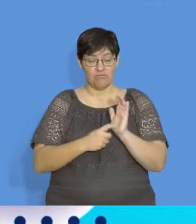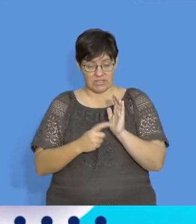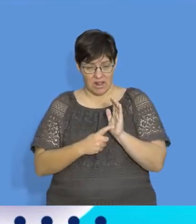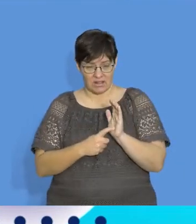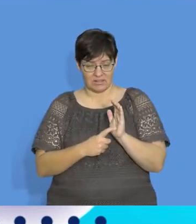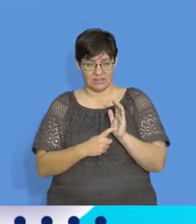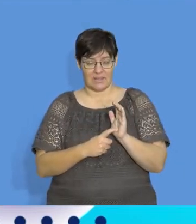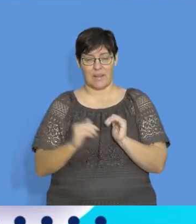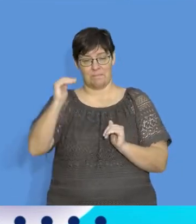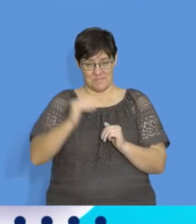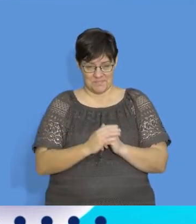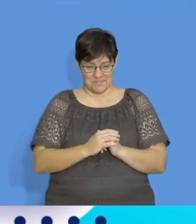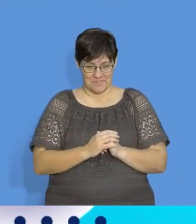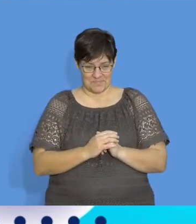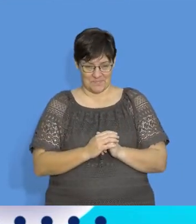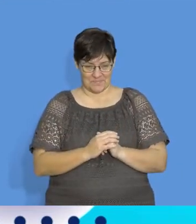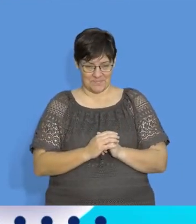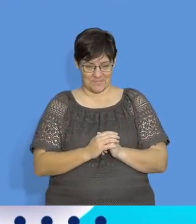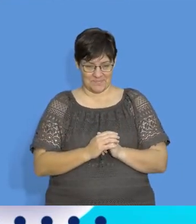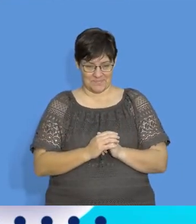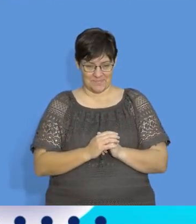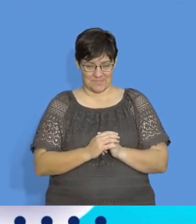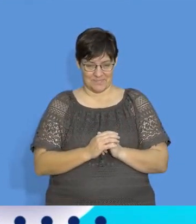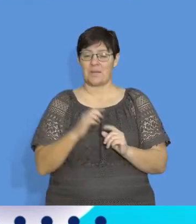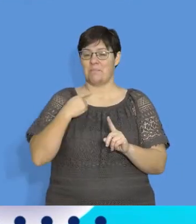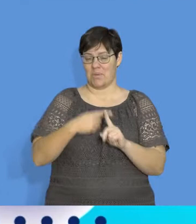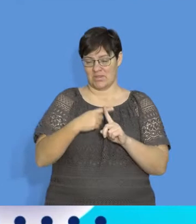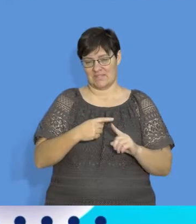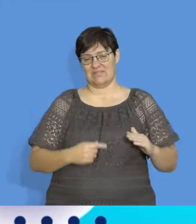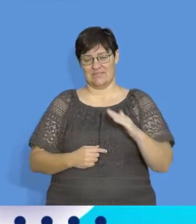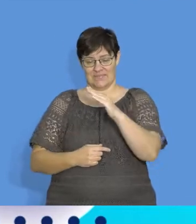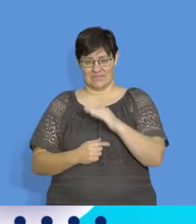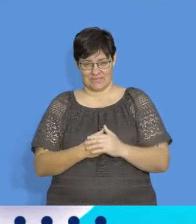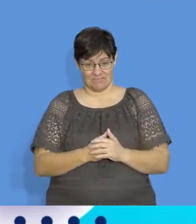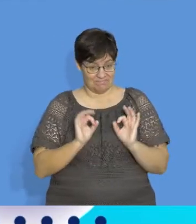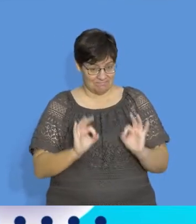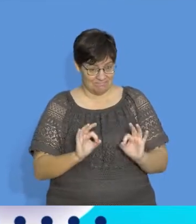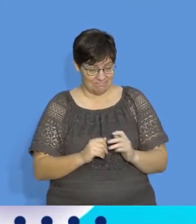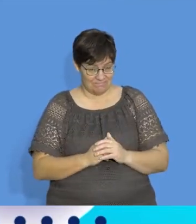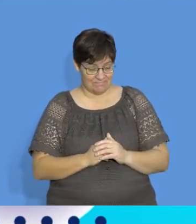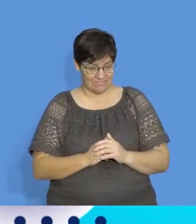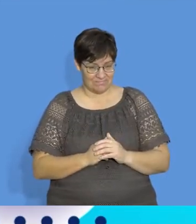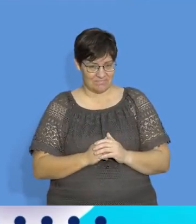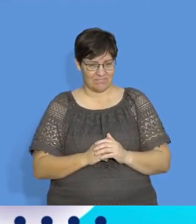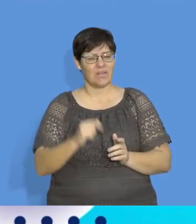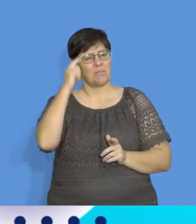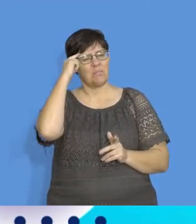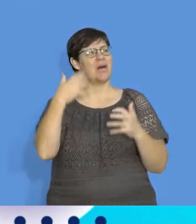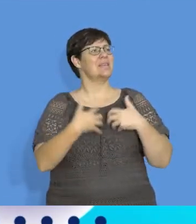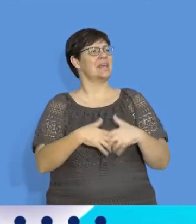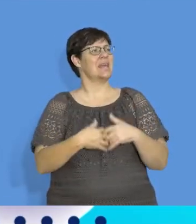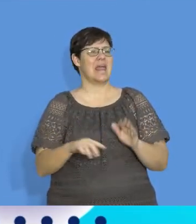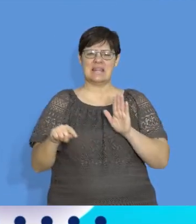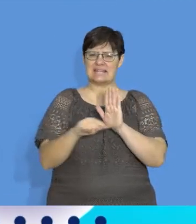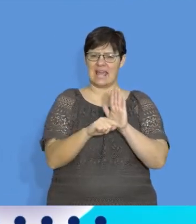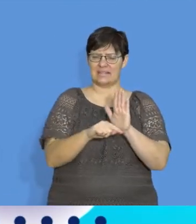up. Positive correlation. Are we together? Are we together? Can we think of something